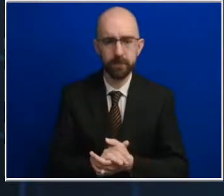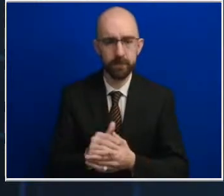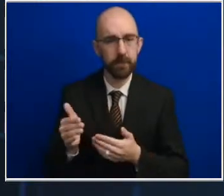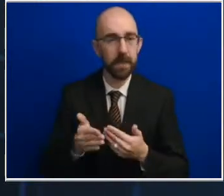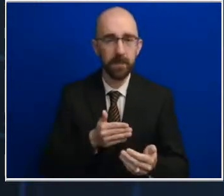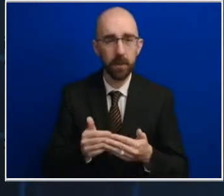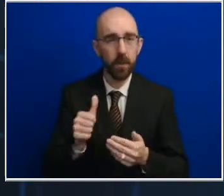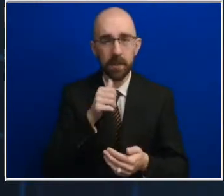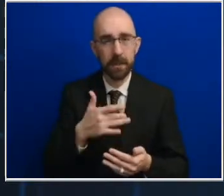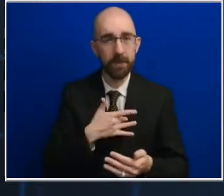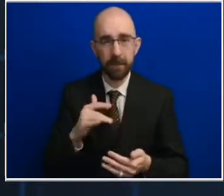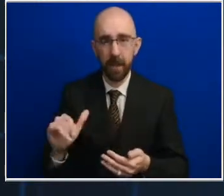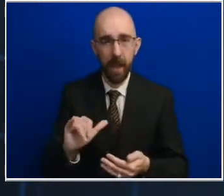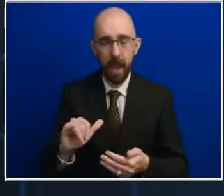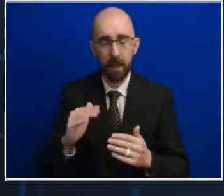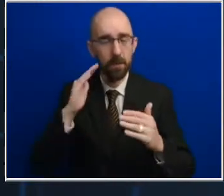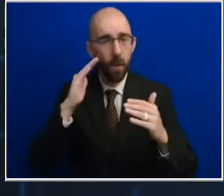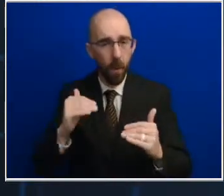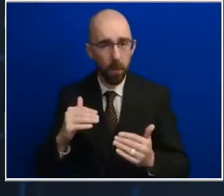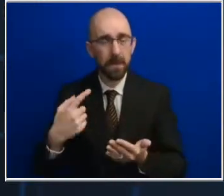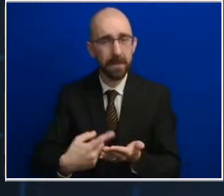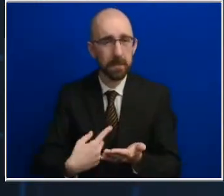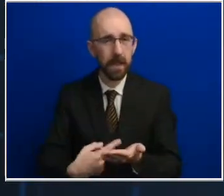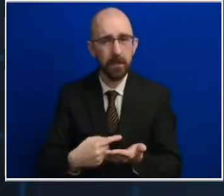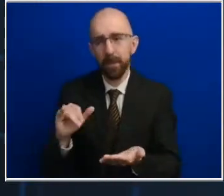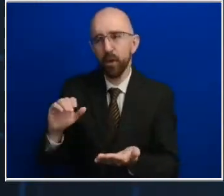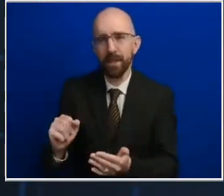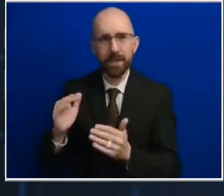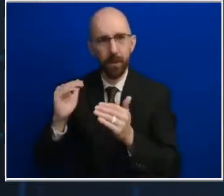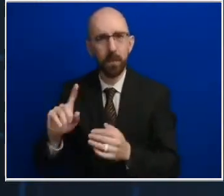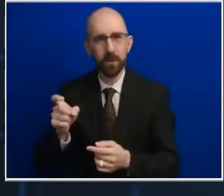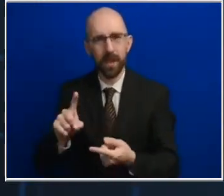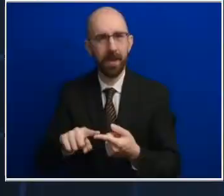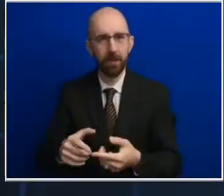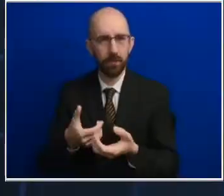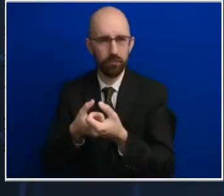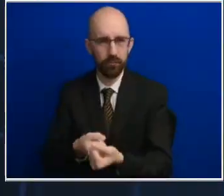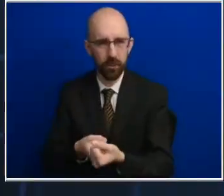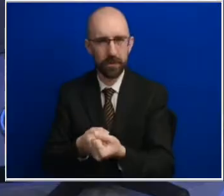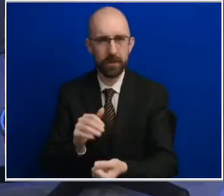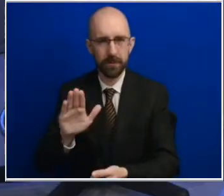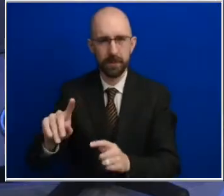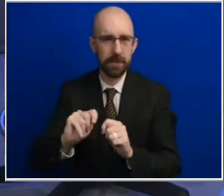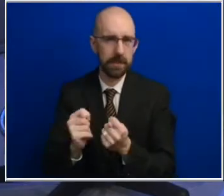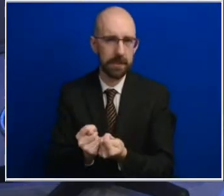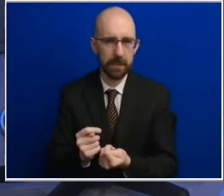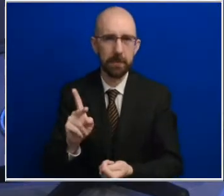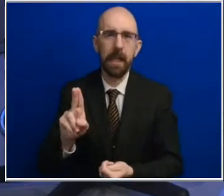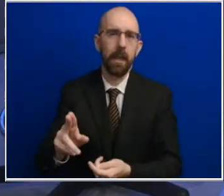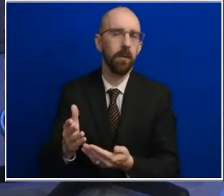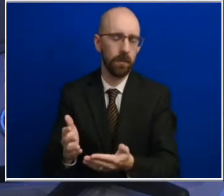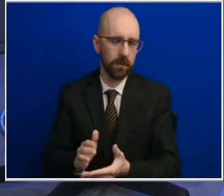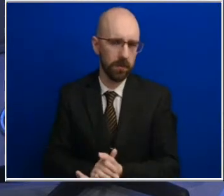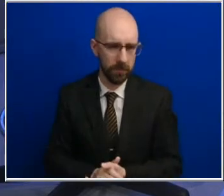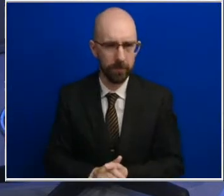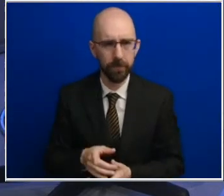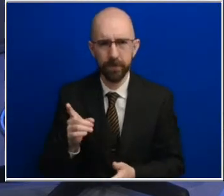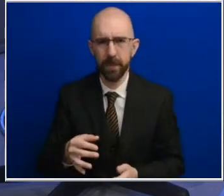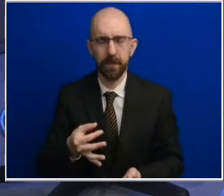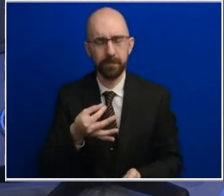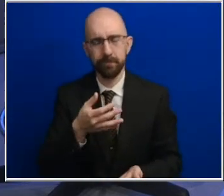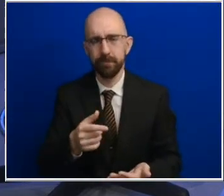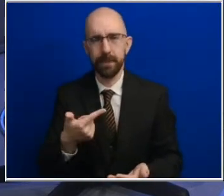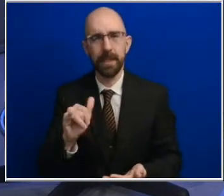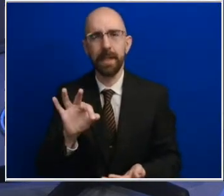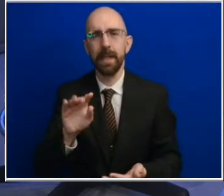like there is hope sometimes, there is. You just have to put trust in KU's team. You're such a gift. It's going to help